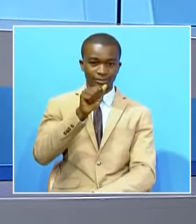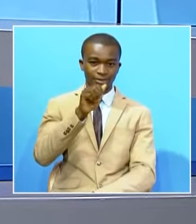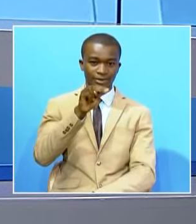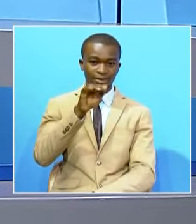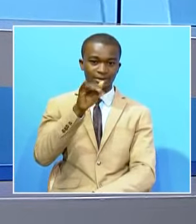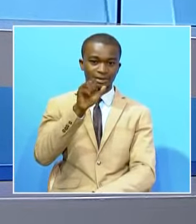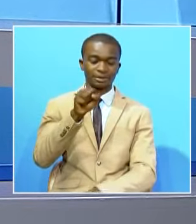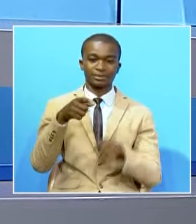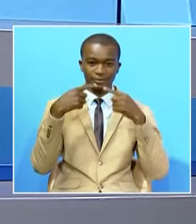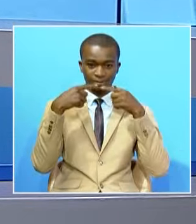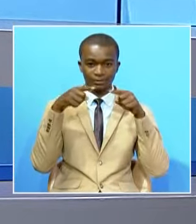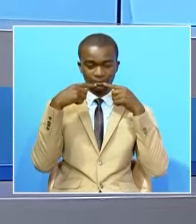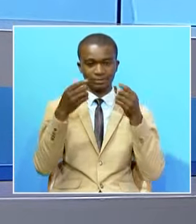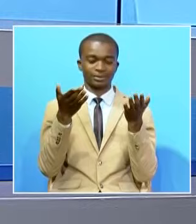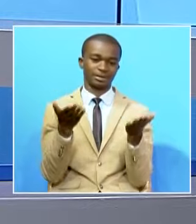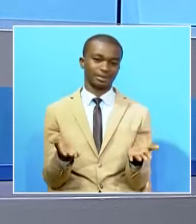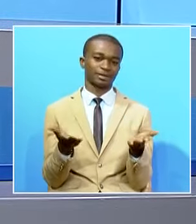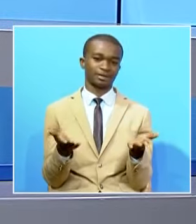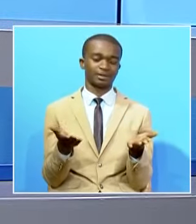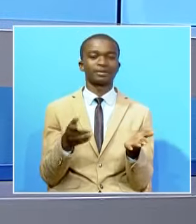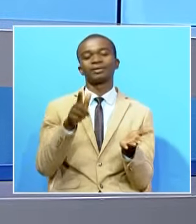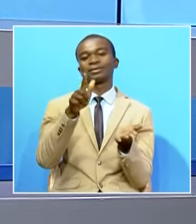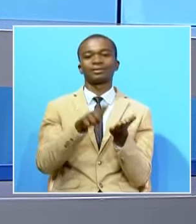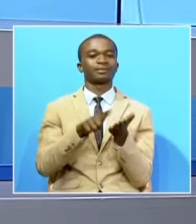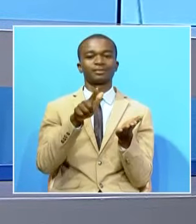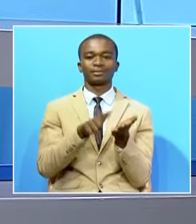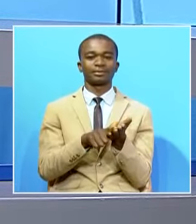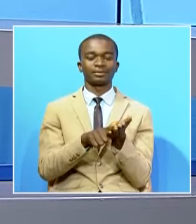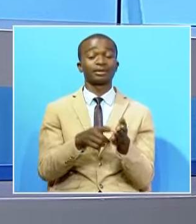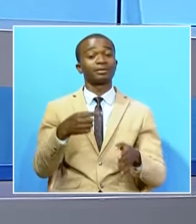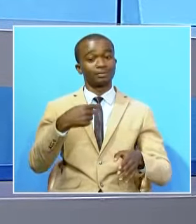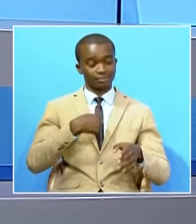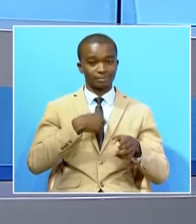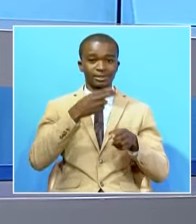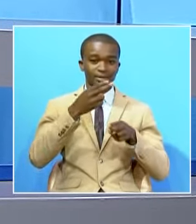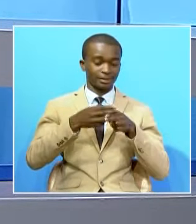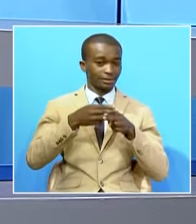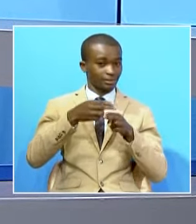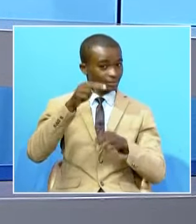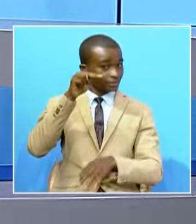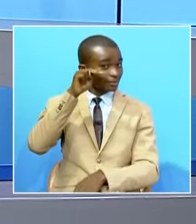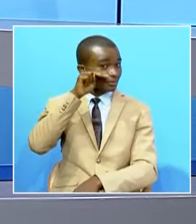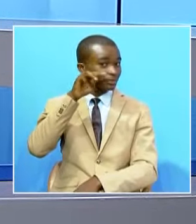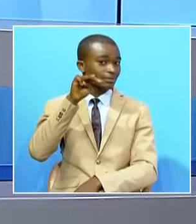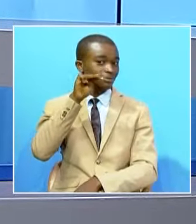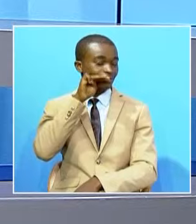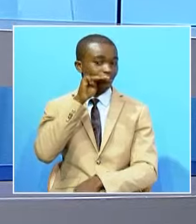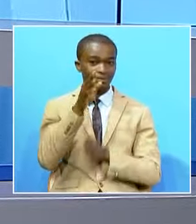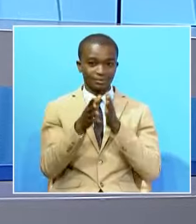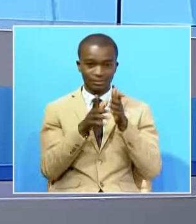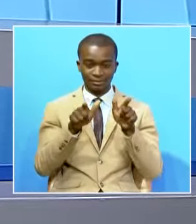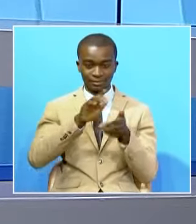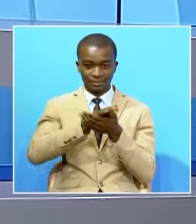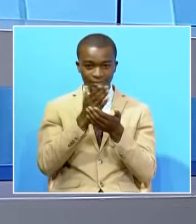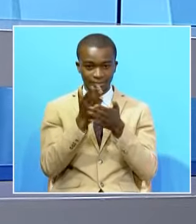Bulletin. We are broadcasting to you from Mass Media Complex in Lusaka. I am your presenter, Nambula Mwangala, and my sign language interpreter